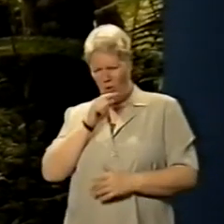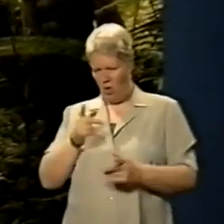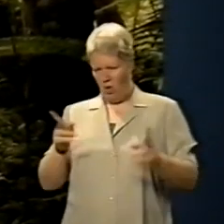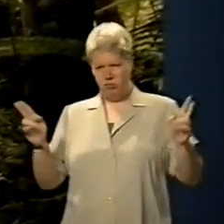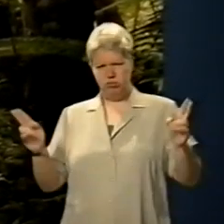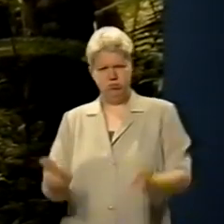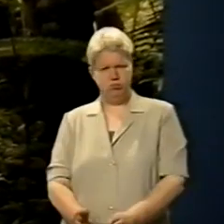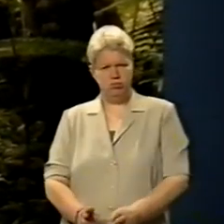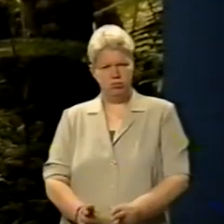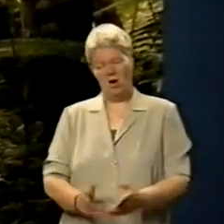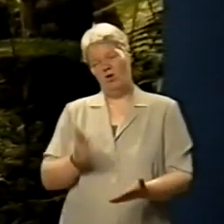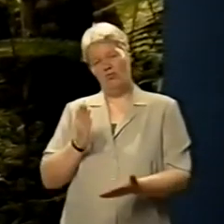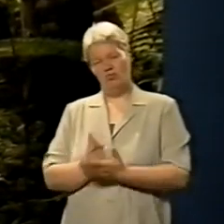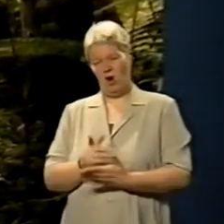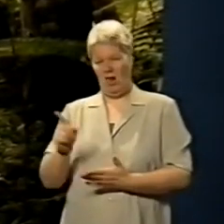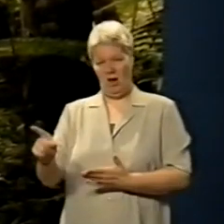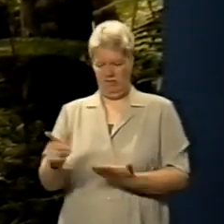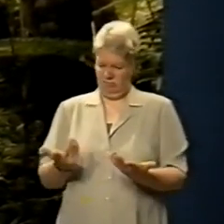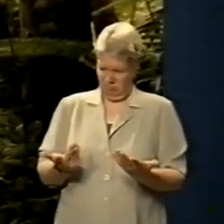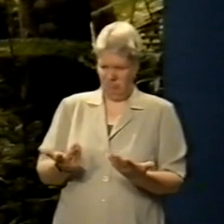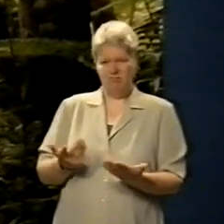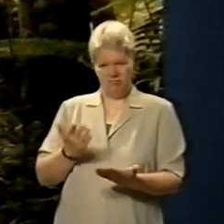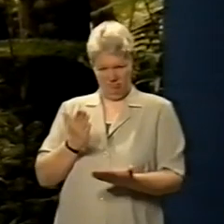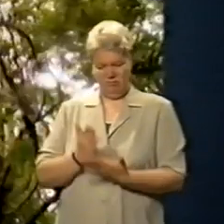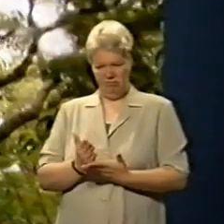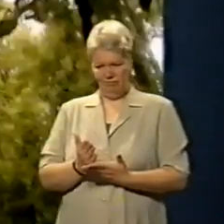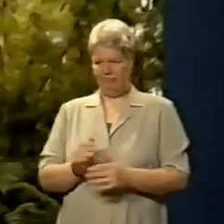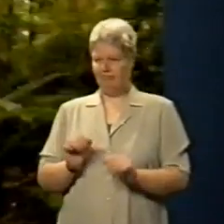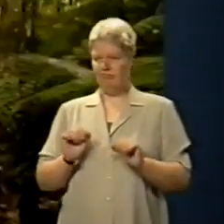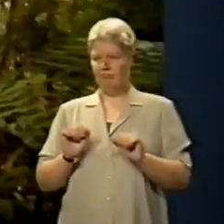is camouflage. Right. So if they're threatened, they just sit still.